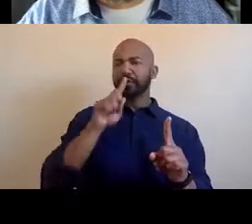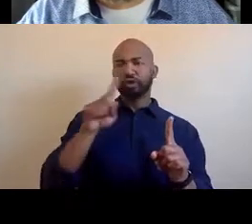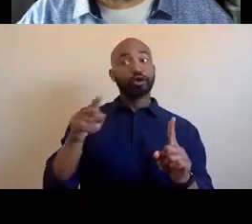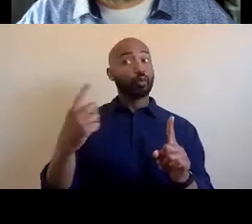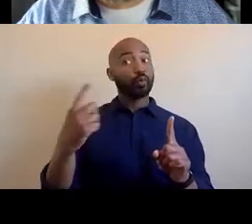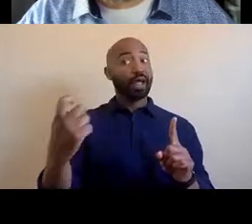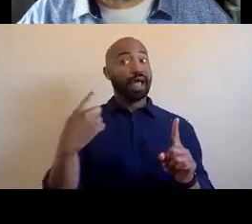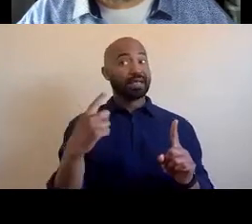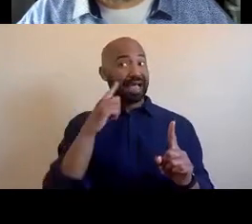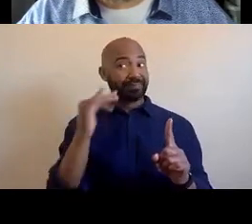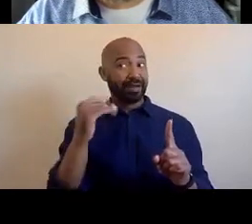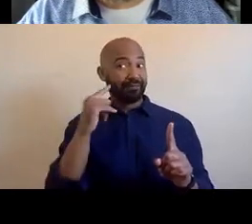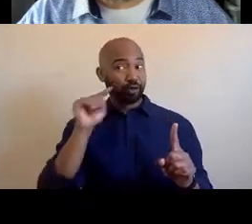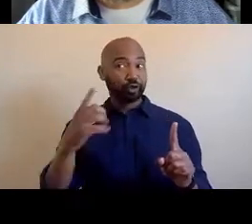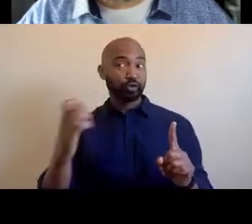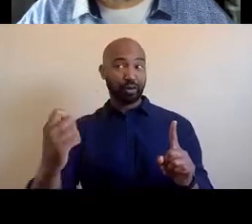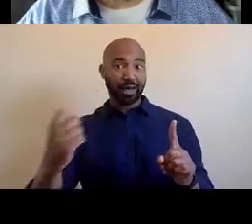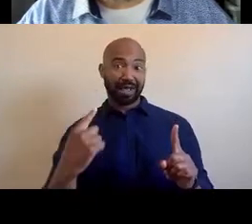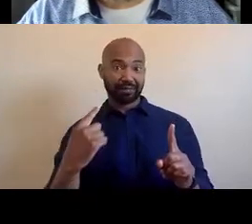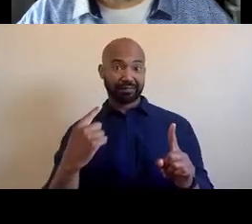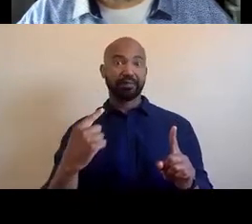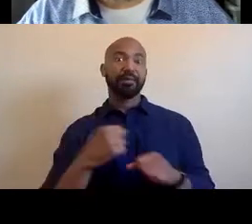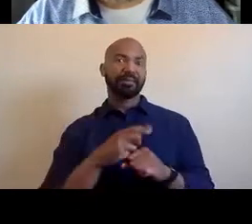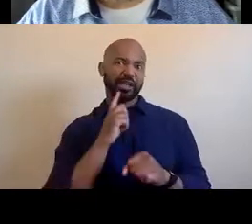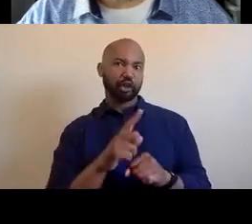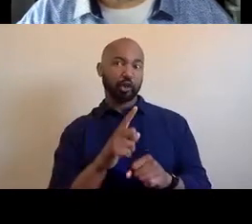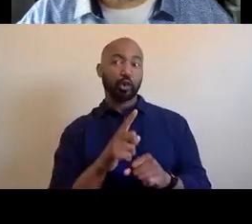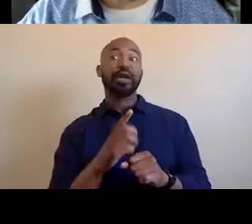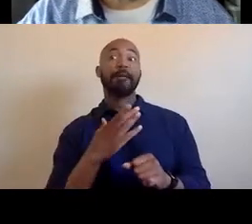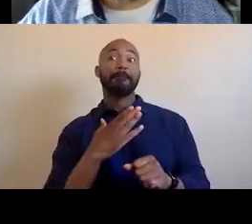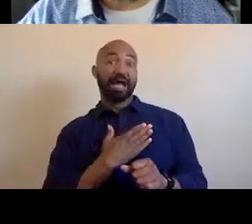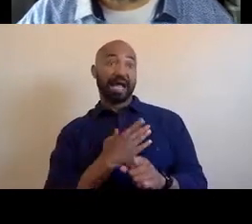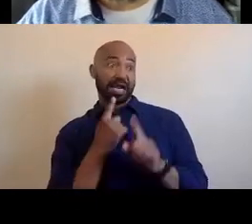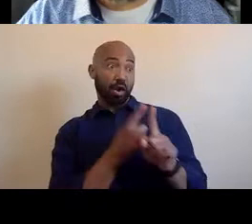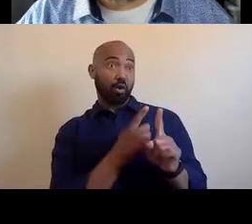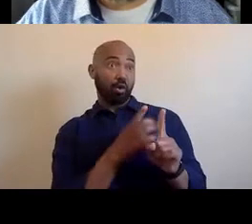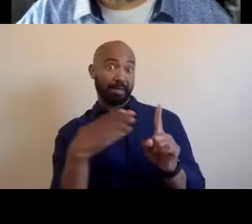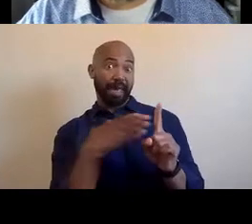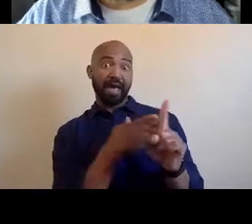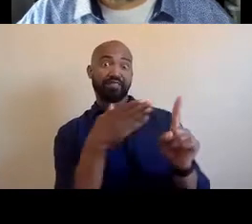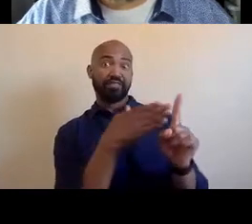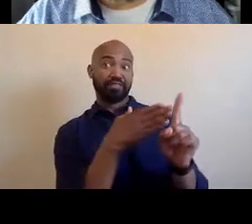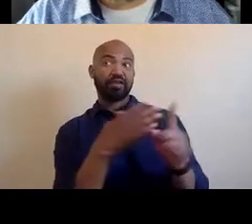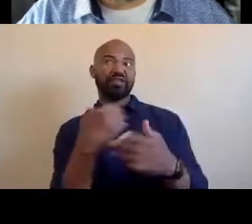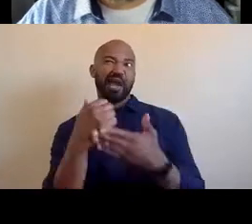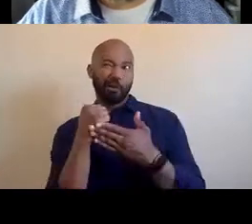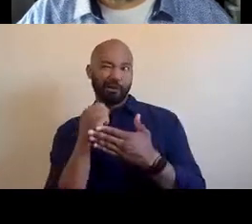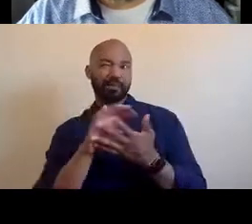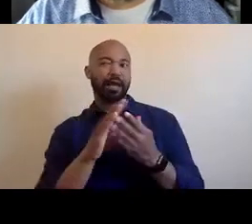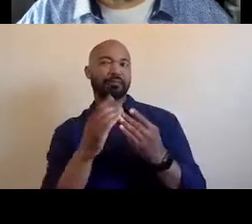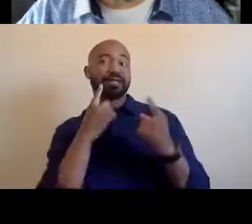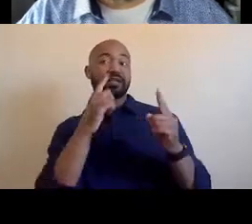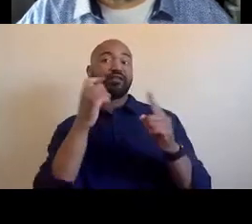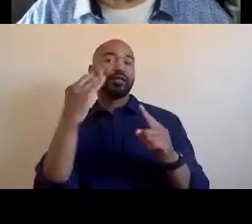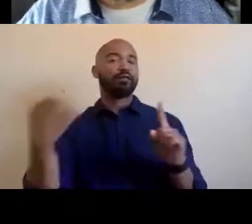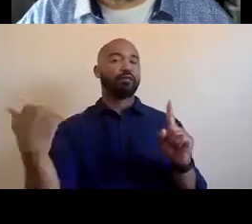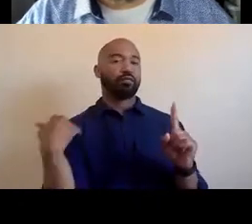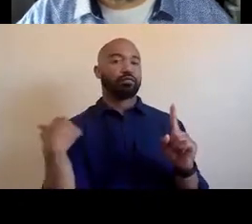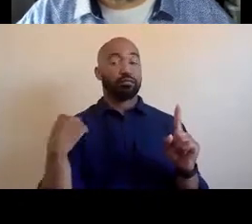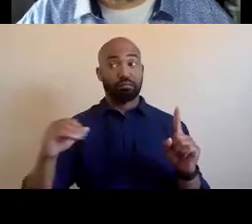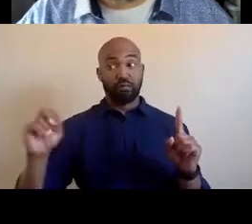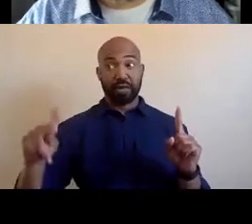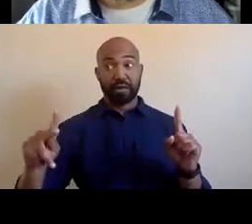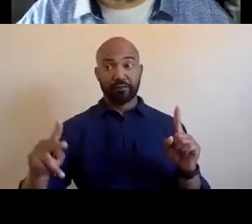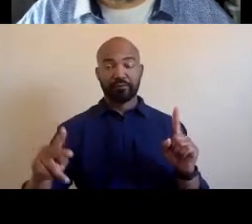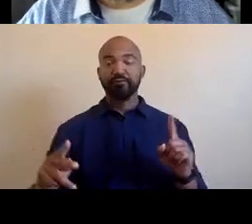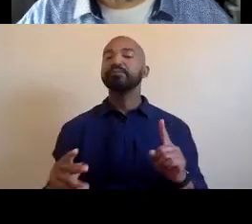at least keep me on the path to be successful. So I want people to think about, letting